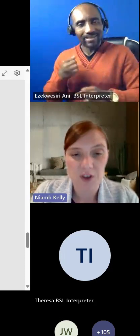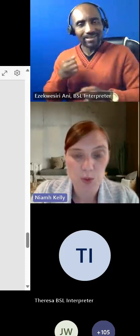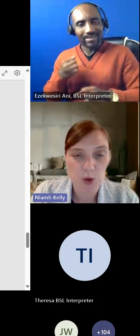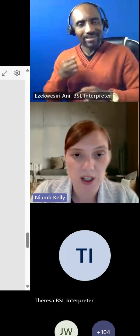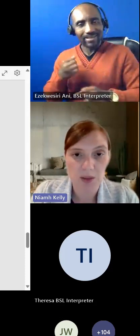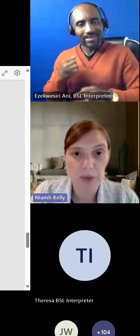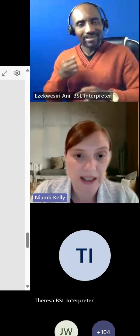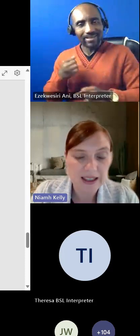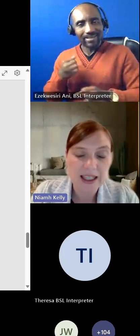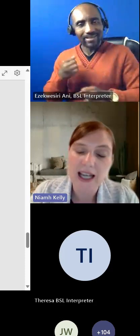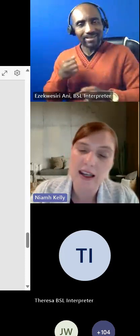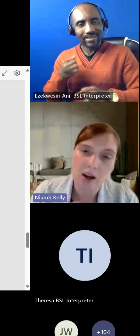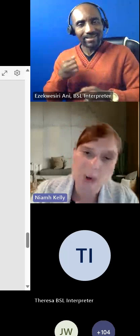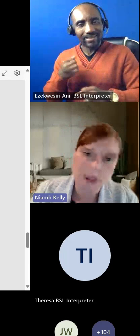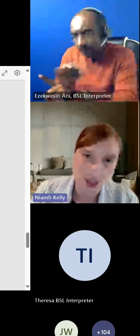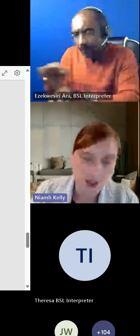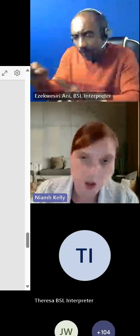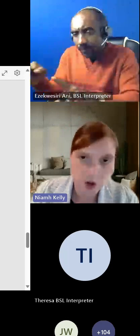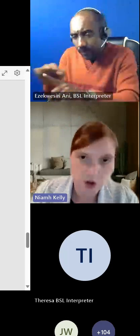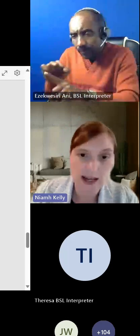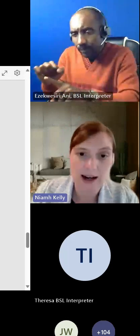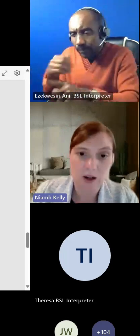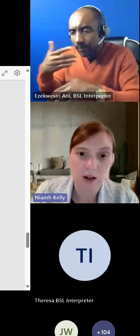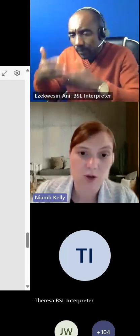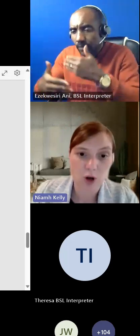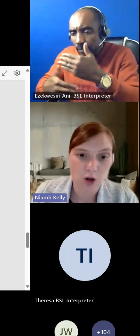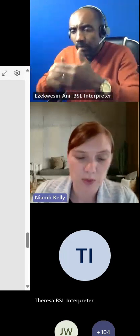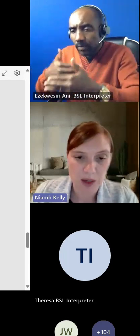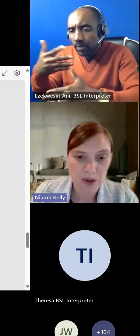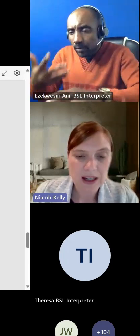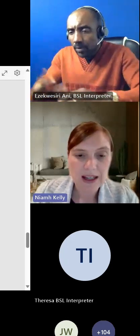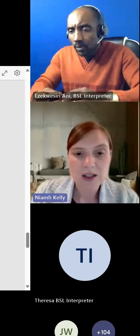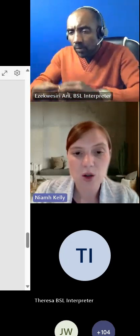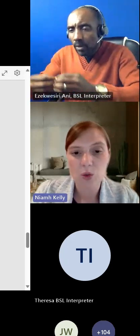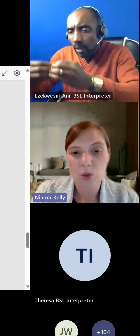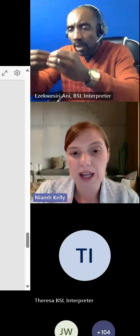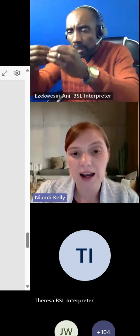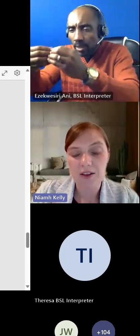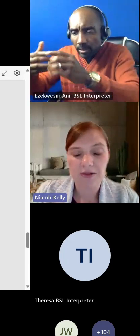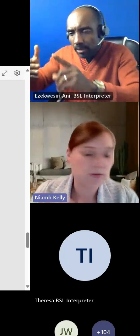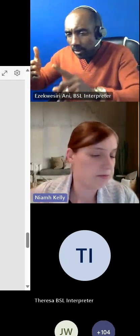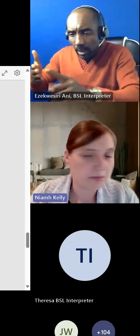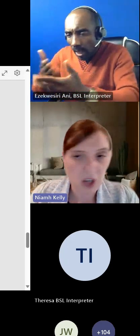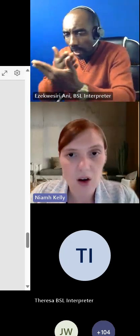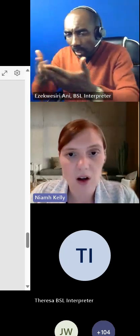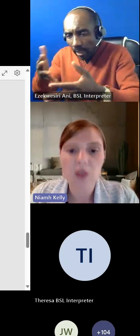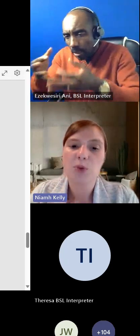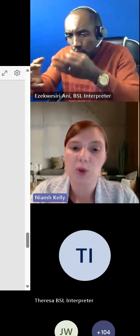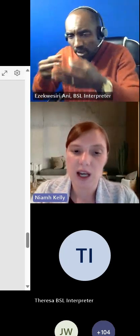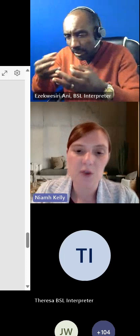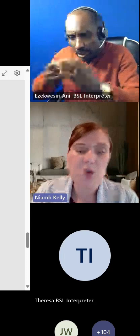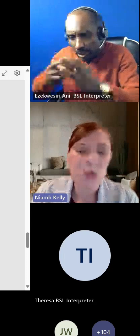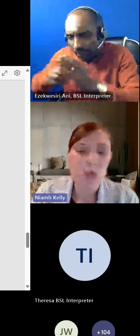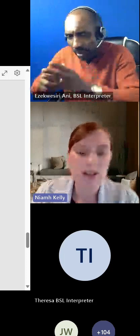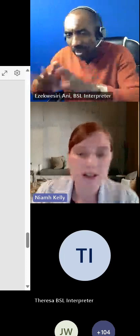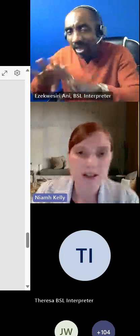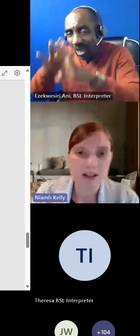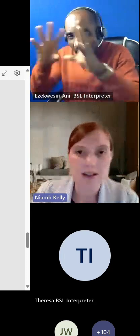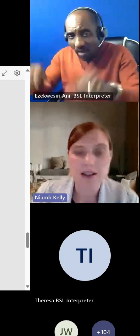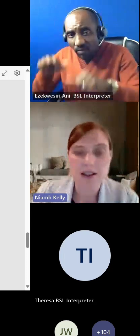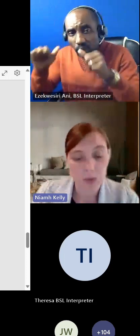know what we have to put in place. And now we've started to create our roadmap. So we have, not all, but we have